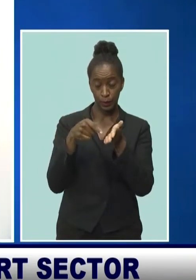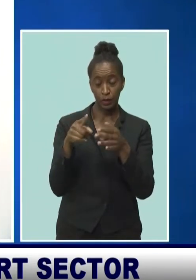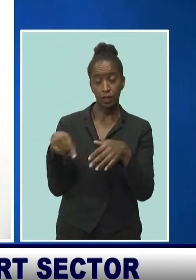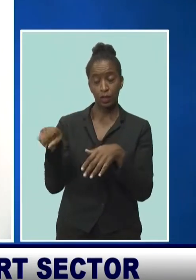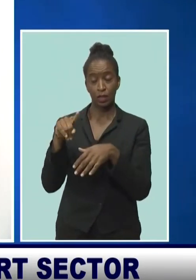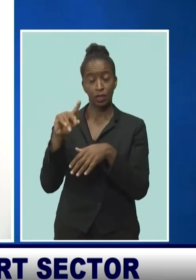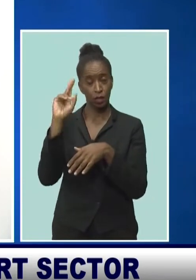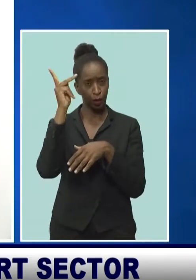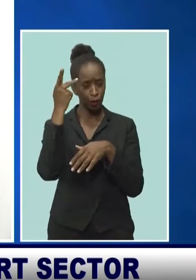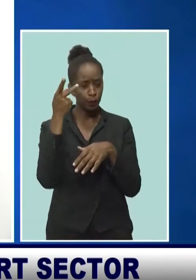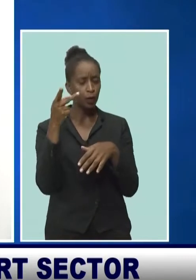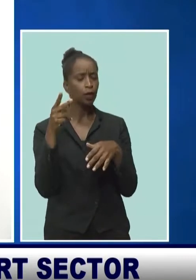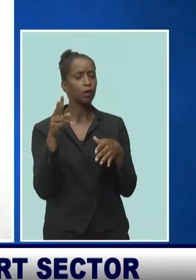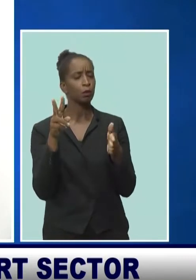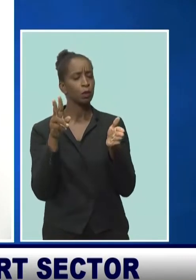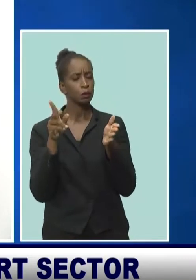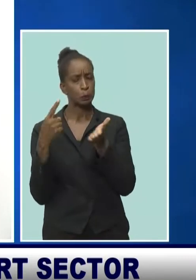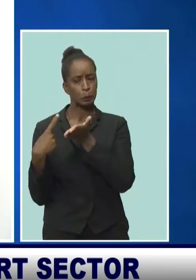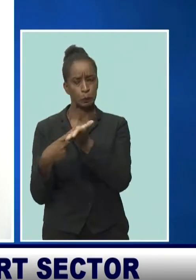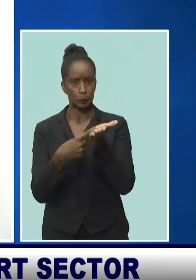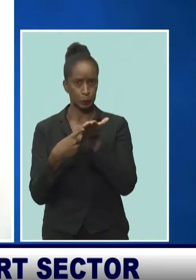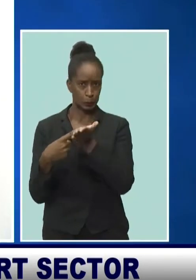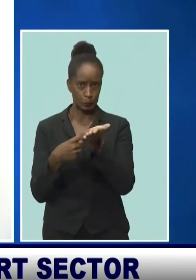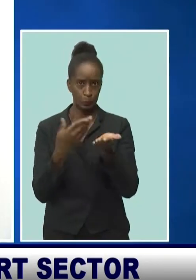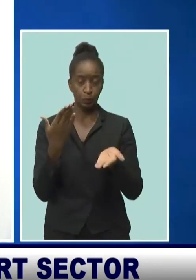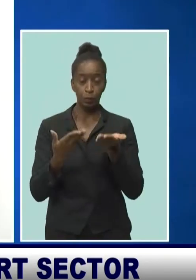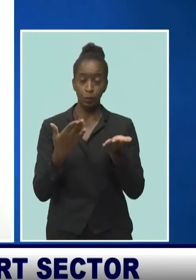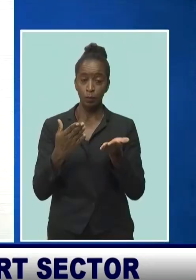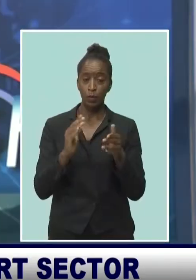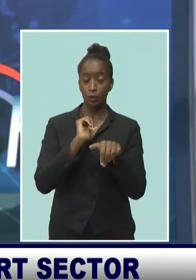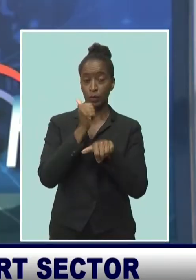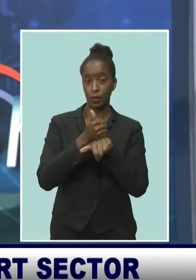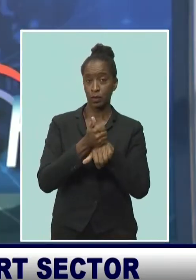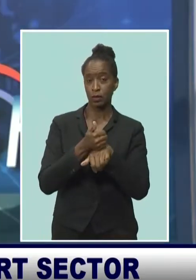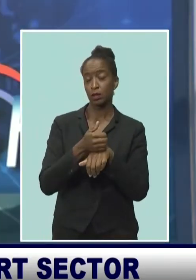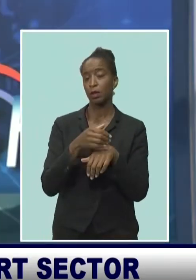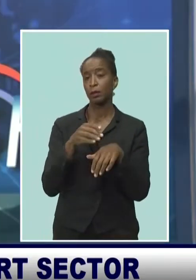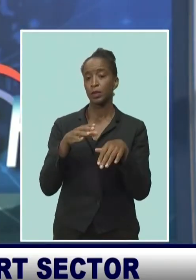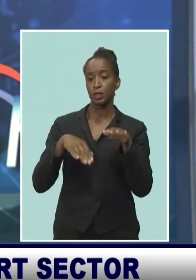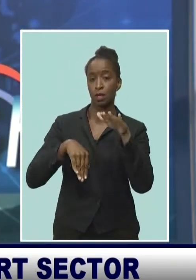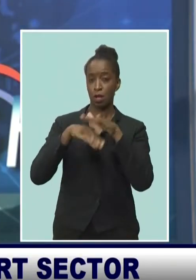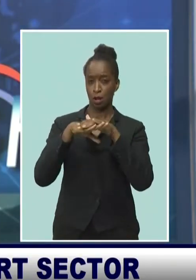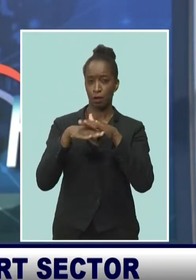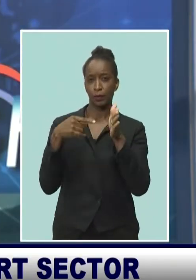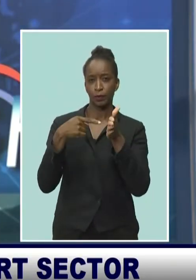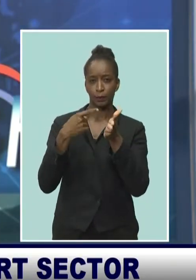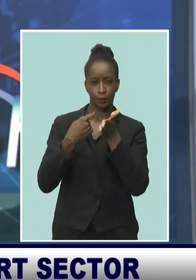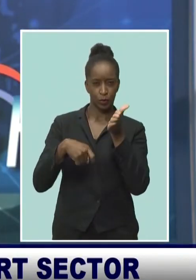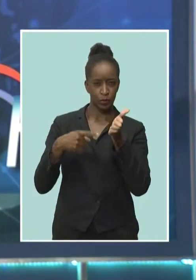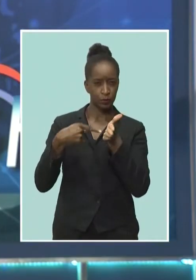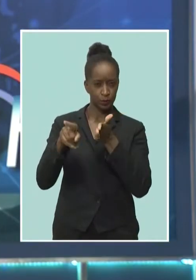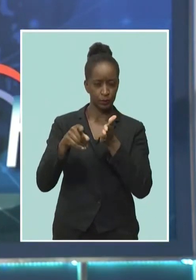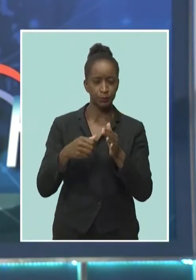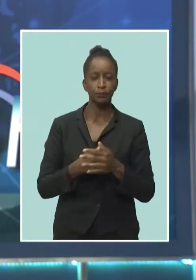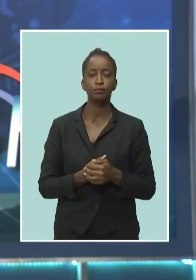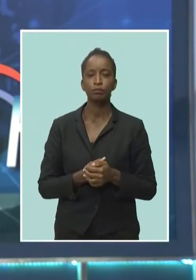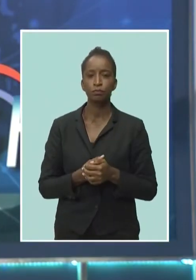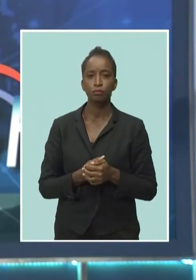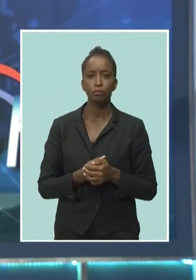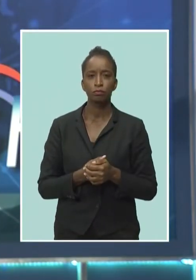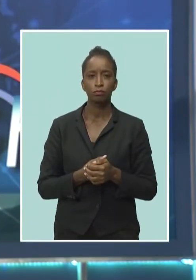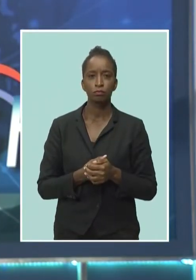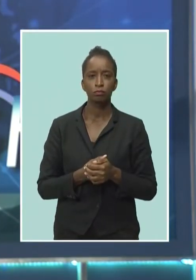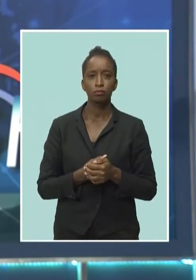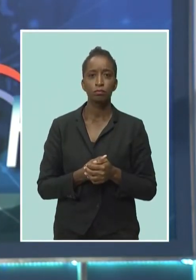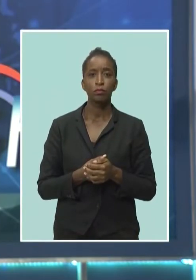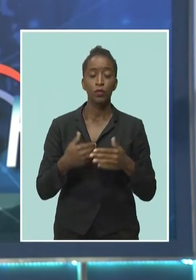taxi rate will come shortly. Shane Jones, CBC News. Police are tonight probing the discovery of a body at Charnox